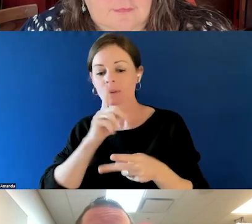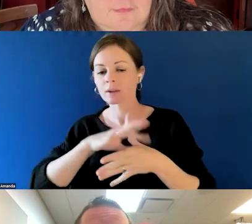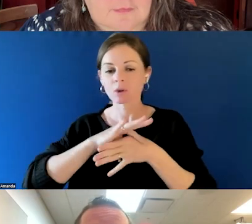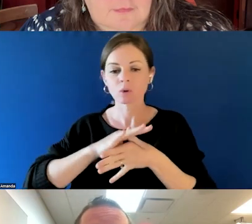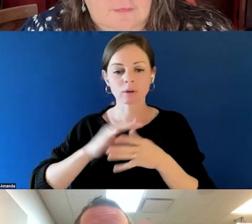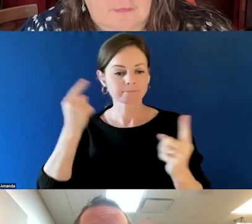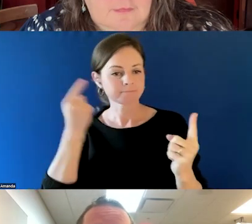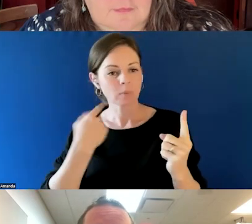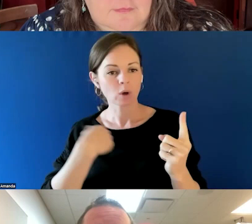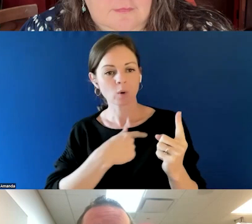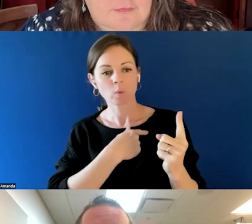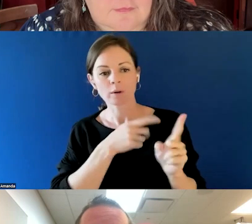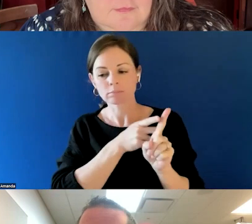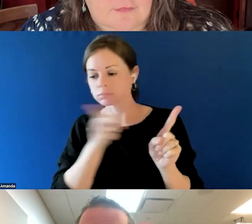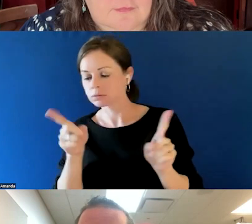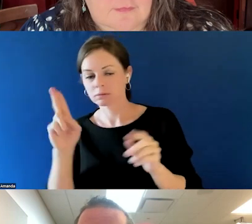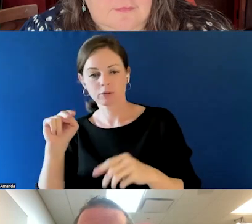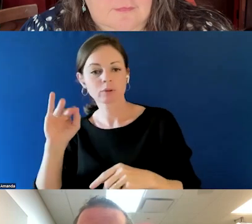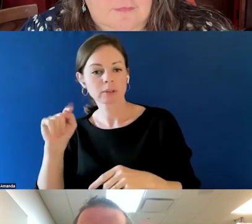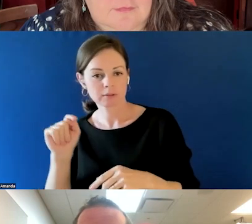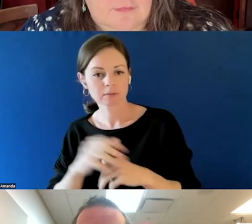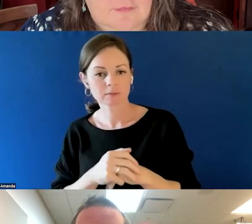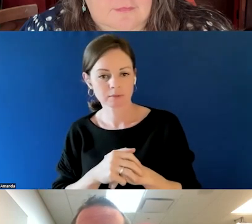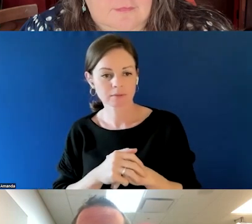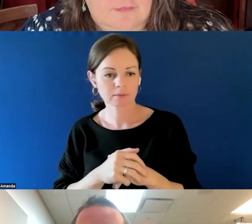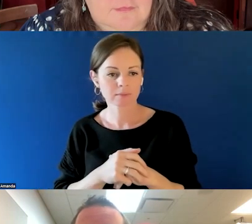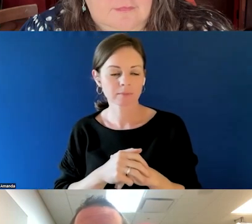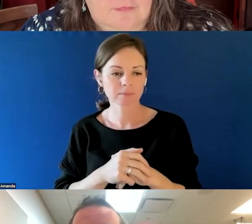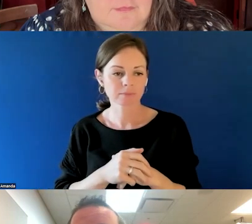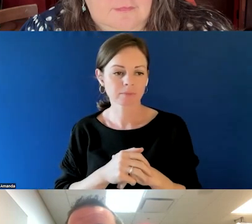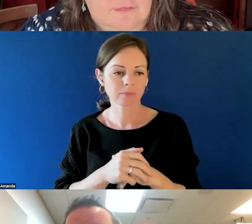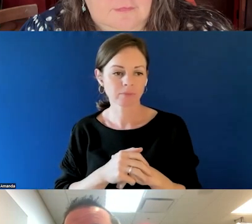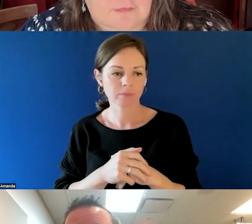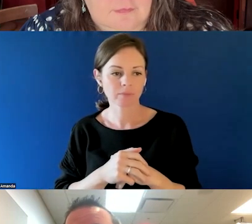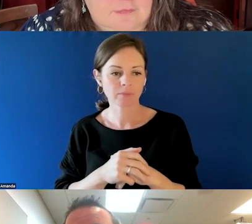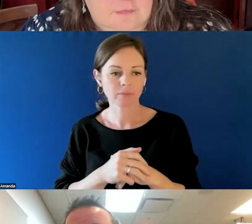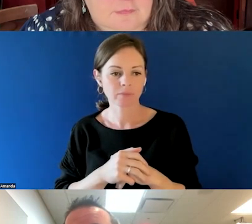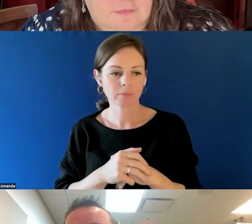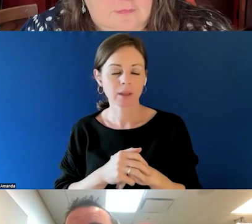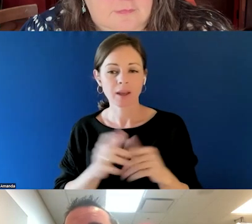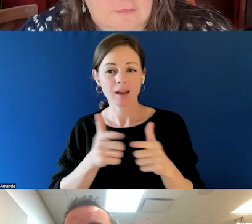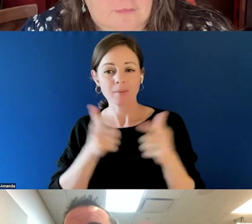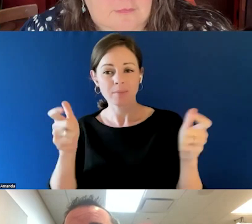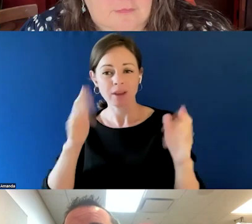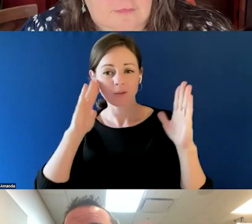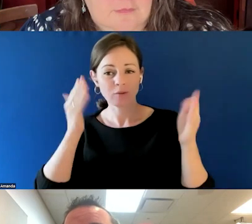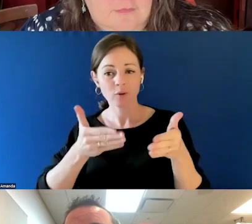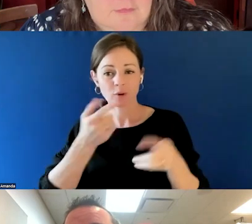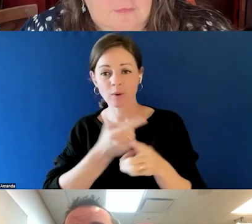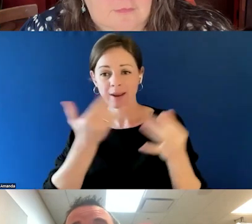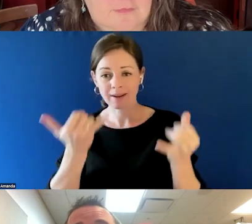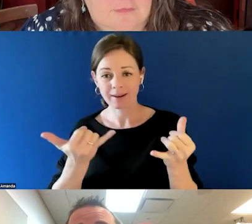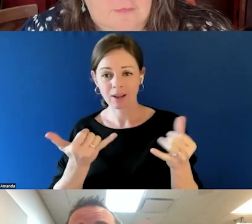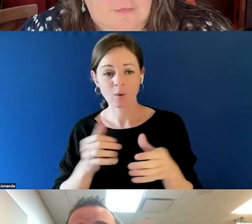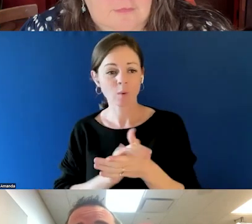and deflection unit. Next slide. And a big focus for us right now has been